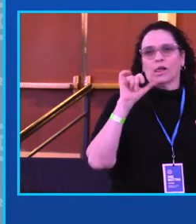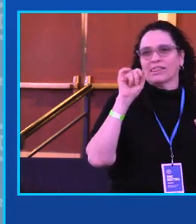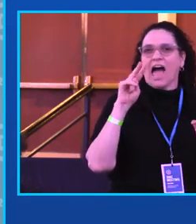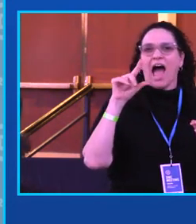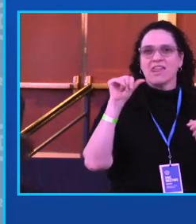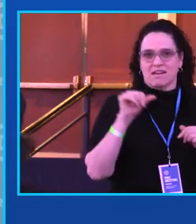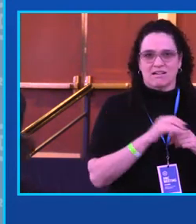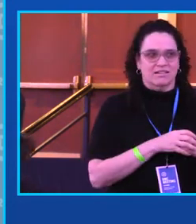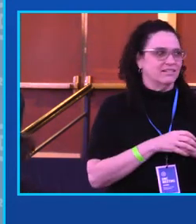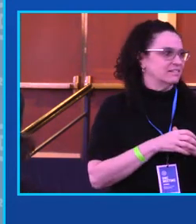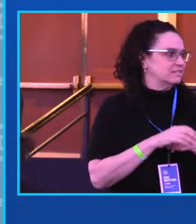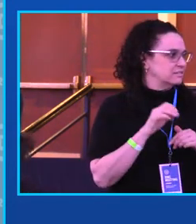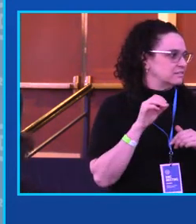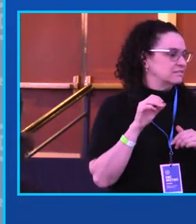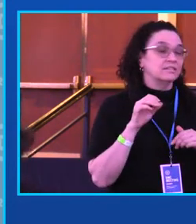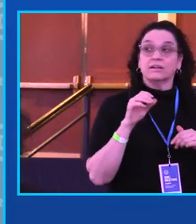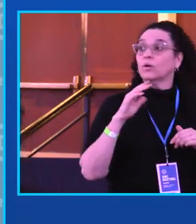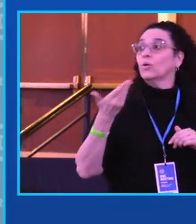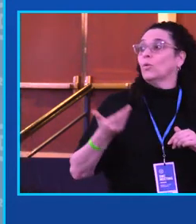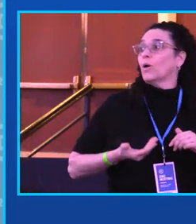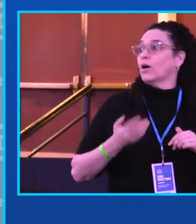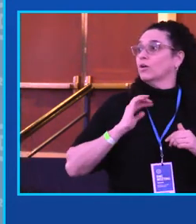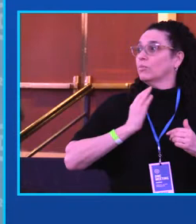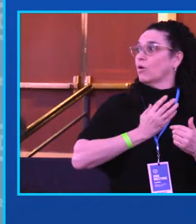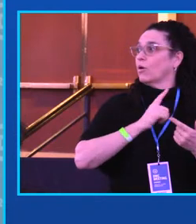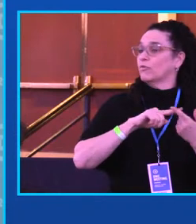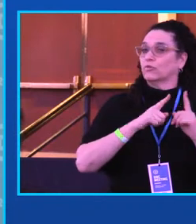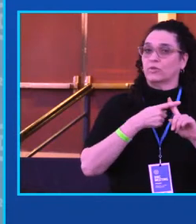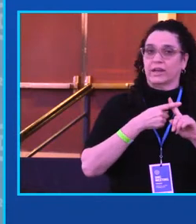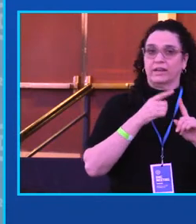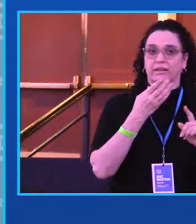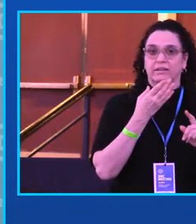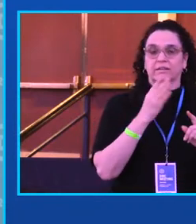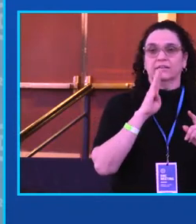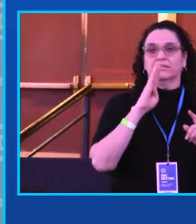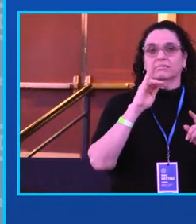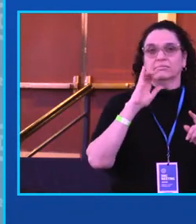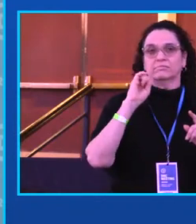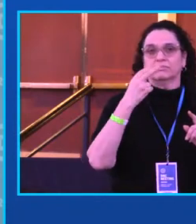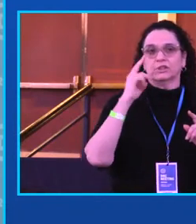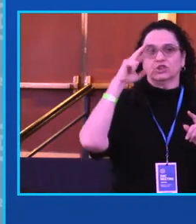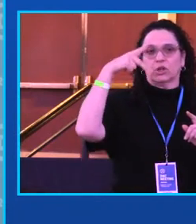Please welcome our friend, Bishop Green.